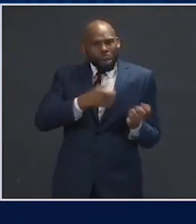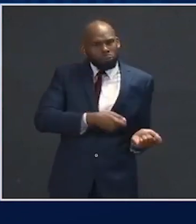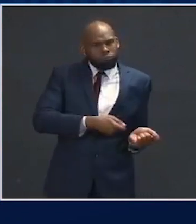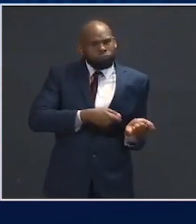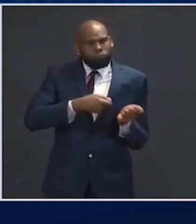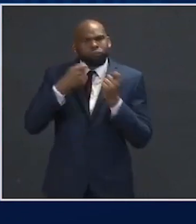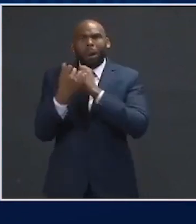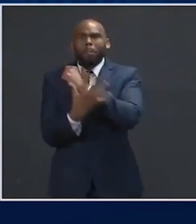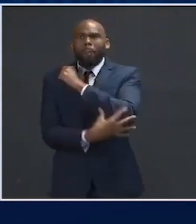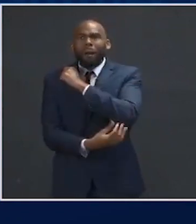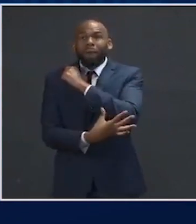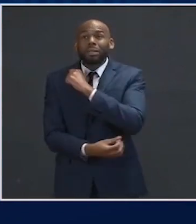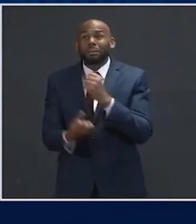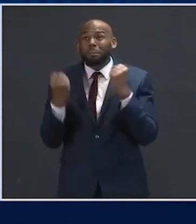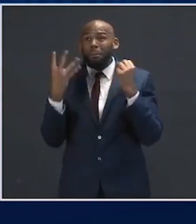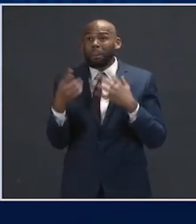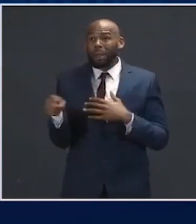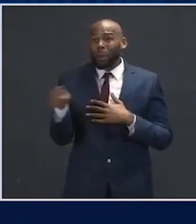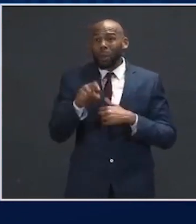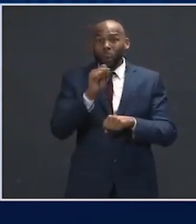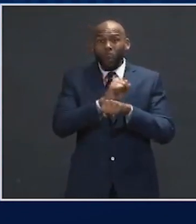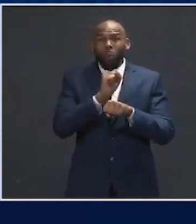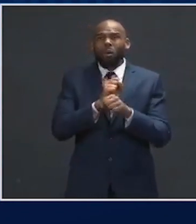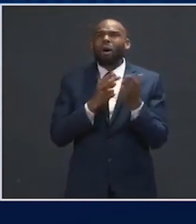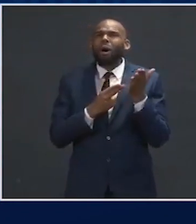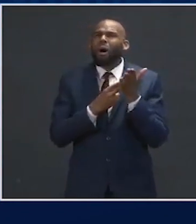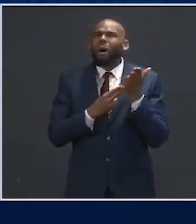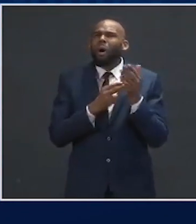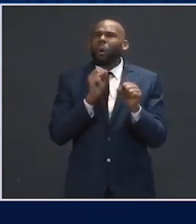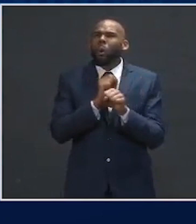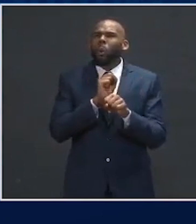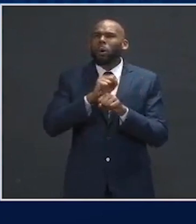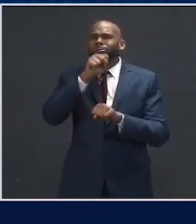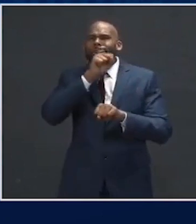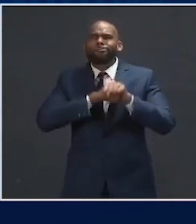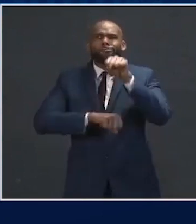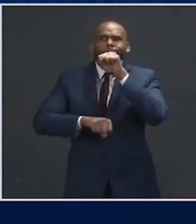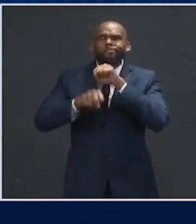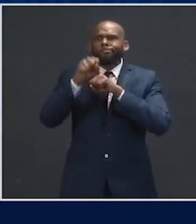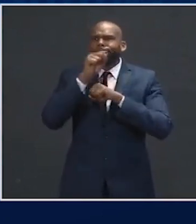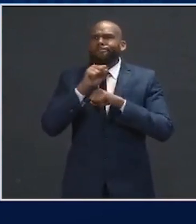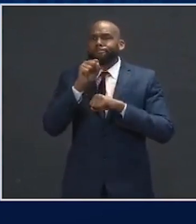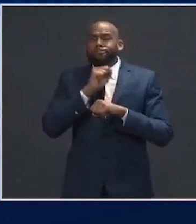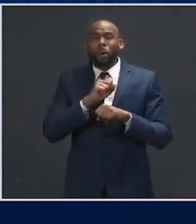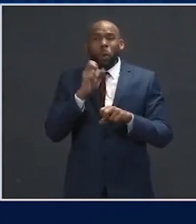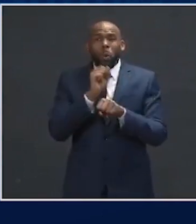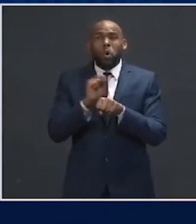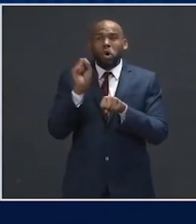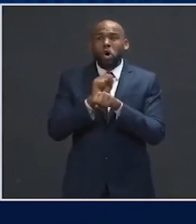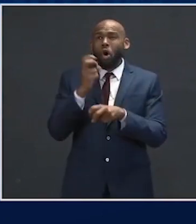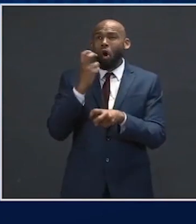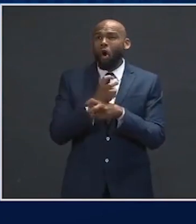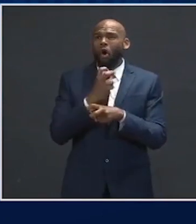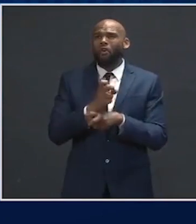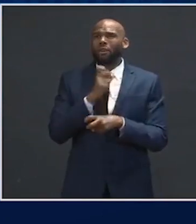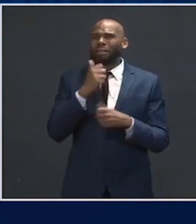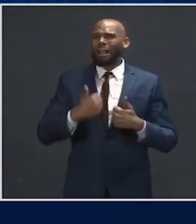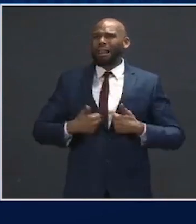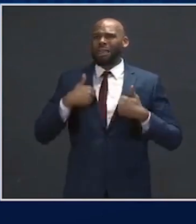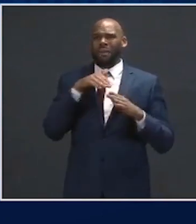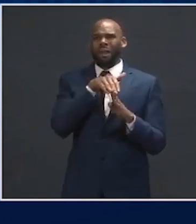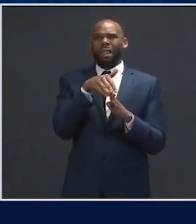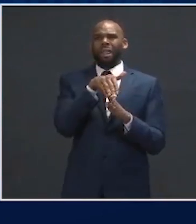are doing honest work and making making an honest living are not living on the poverty line. He thinks